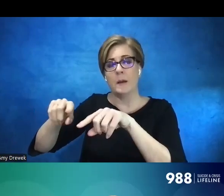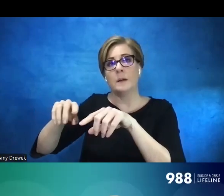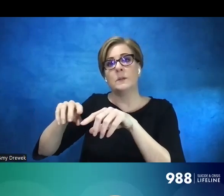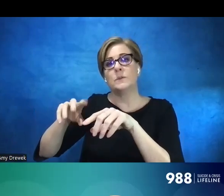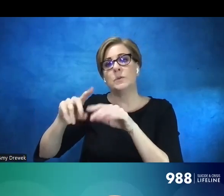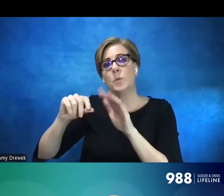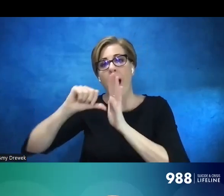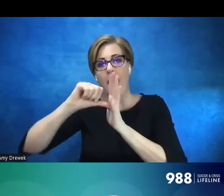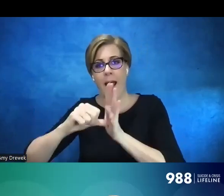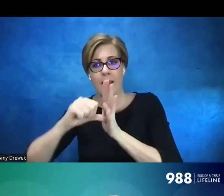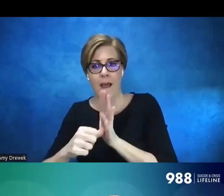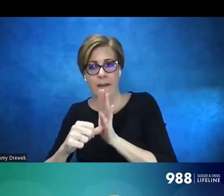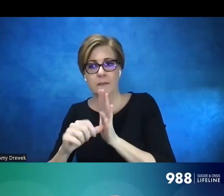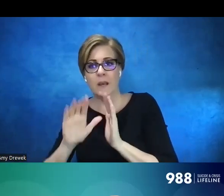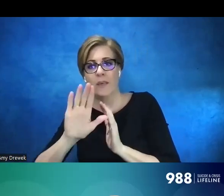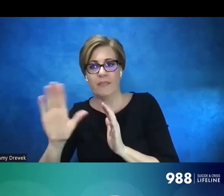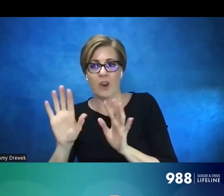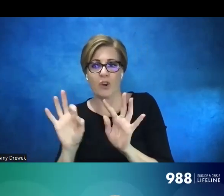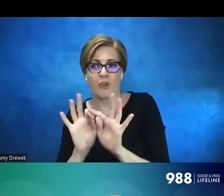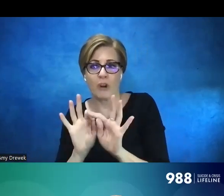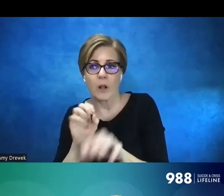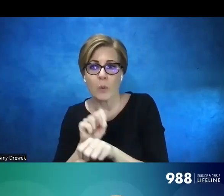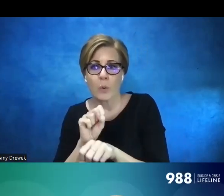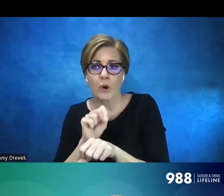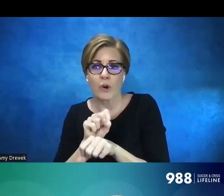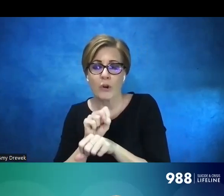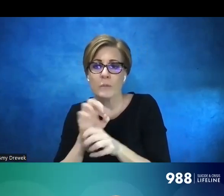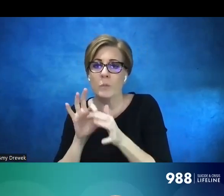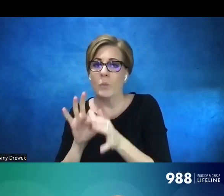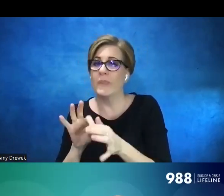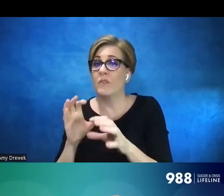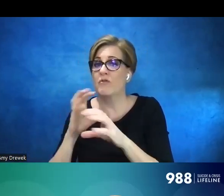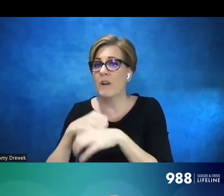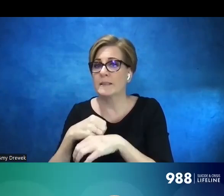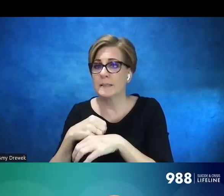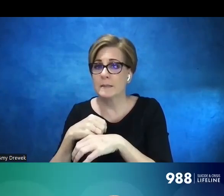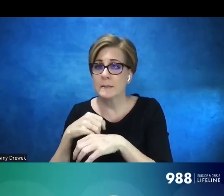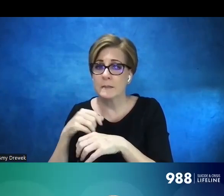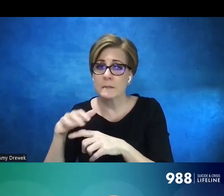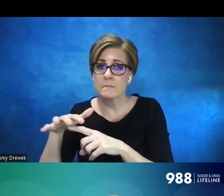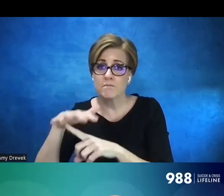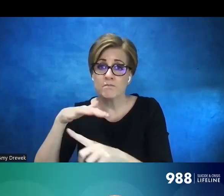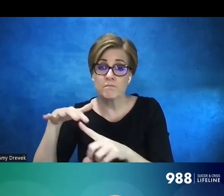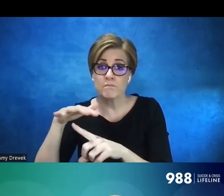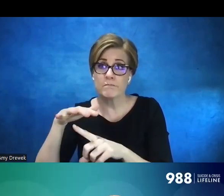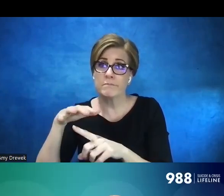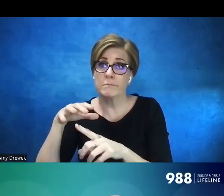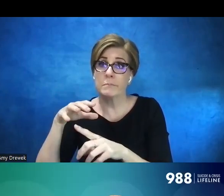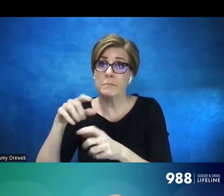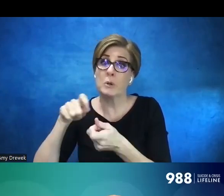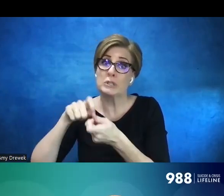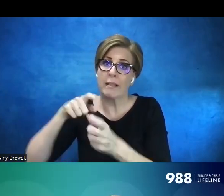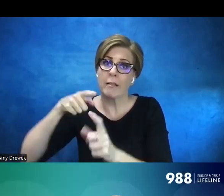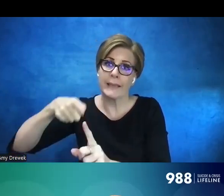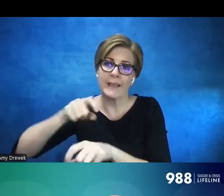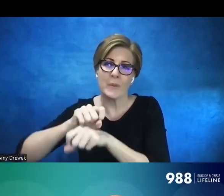highlight some of the critical work that they're doing across the crisis space. And particularly with respect to workforce, very much appreciate